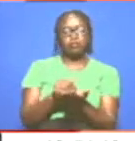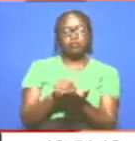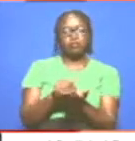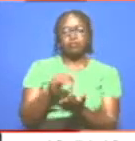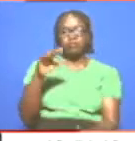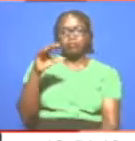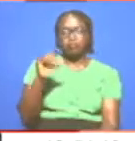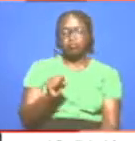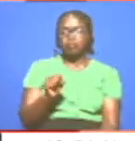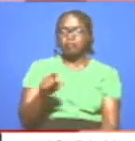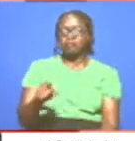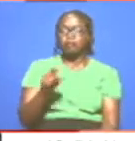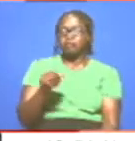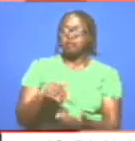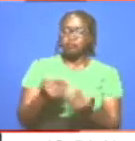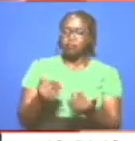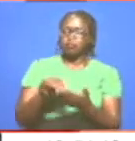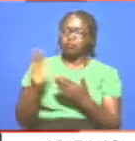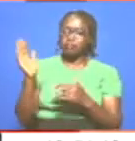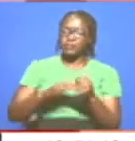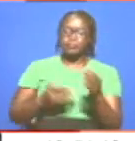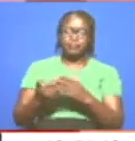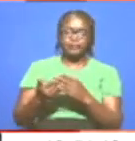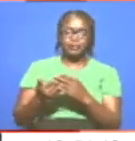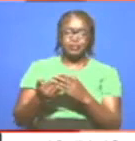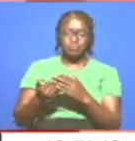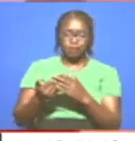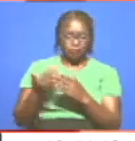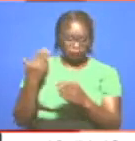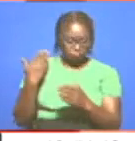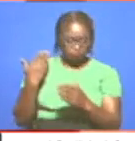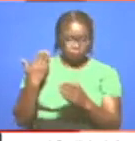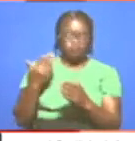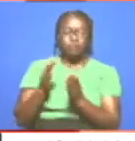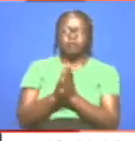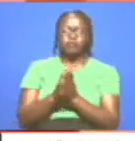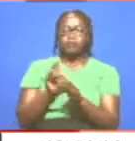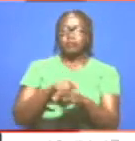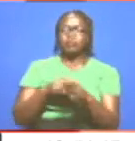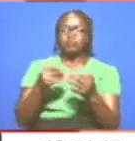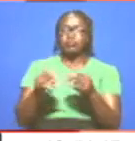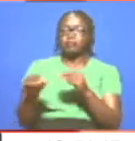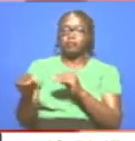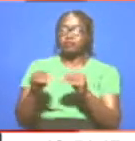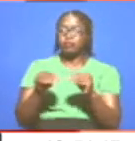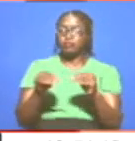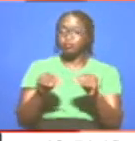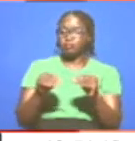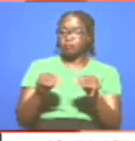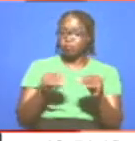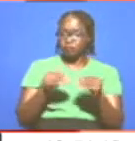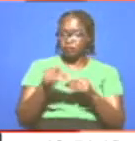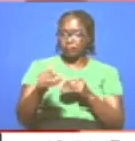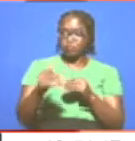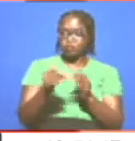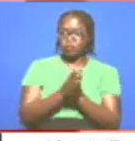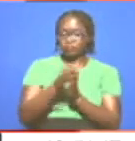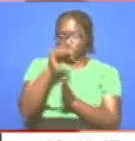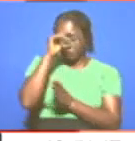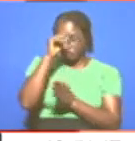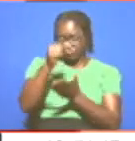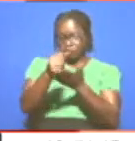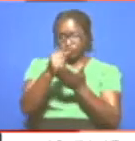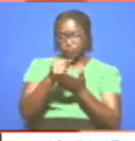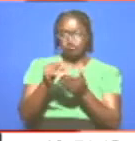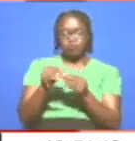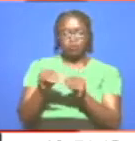you now more than we needed you before. So this is the time that we need to move forward, yeah, and we need the government to help us move forward. Even